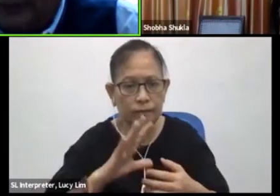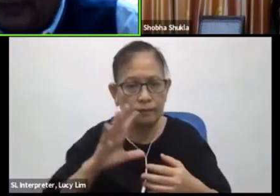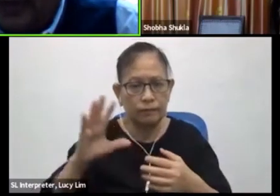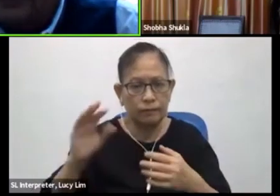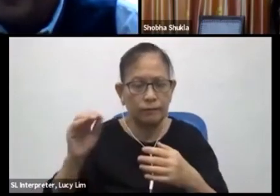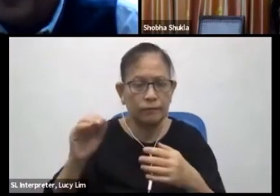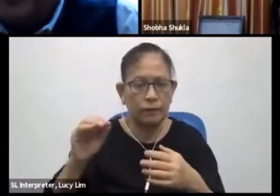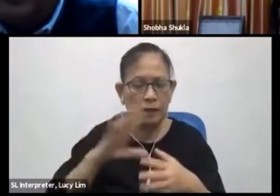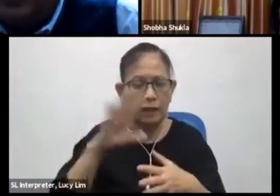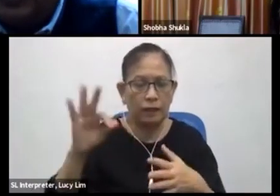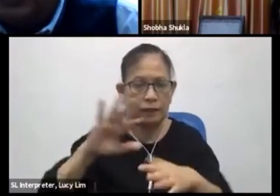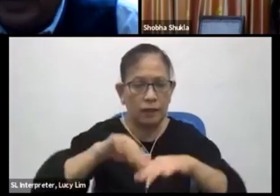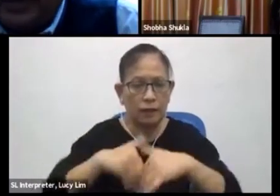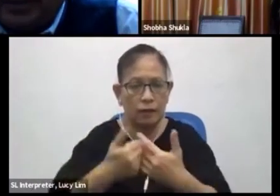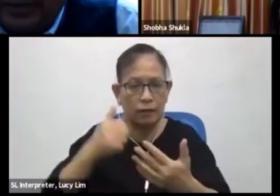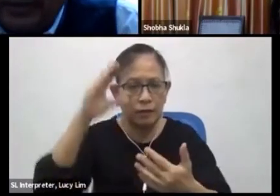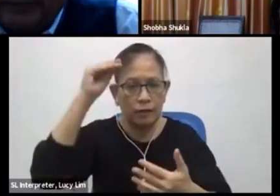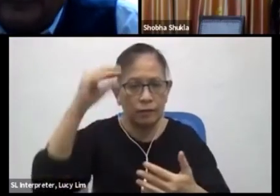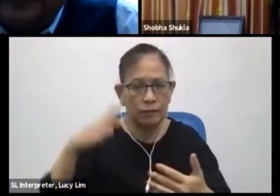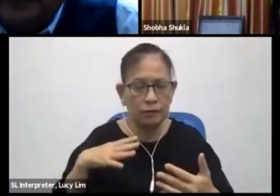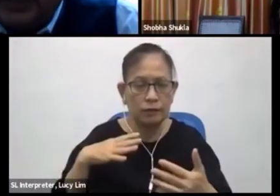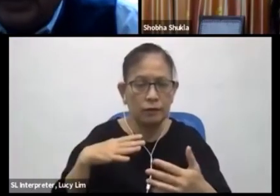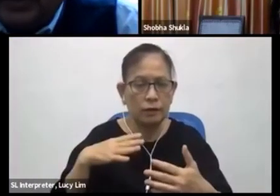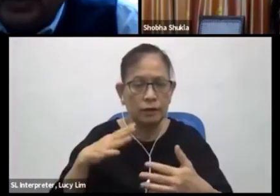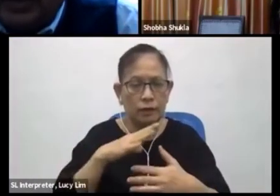whether the women who are married early,